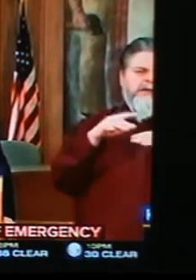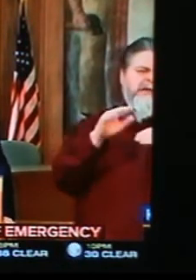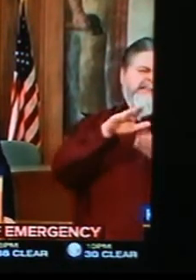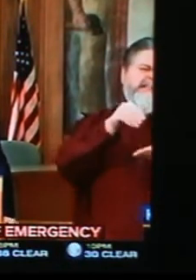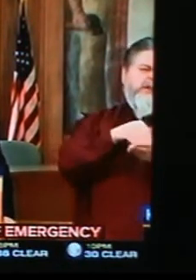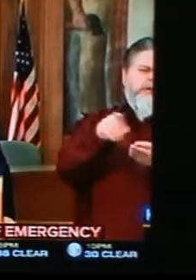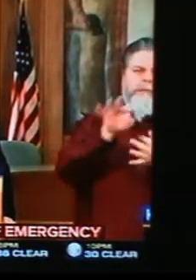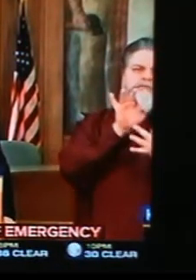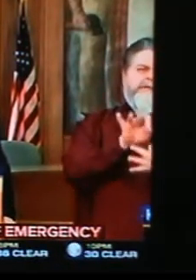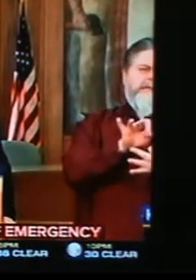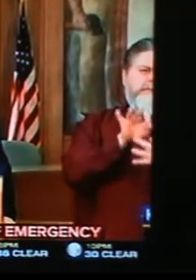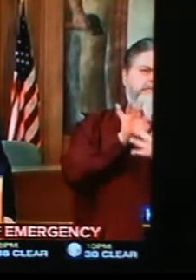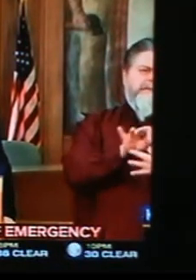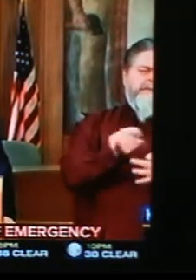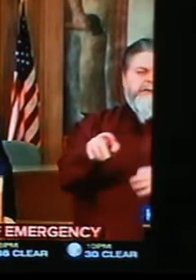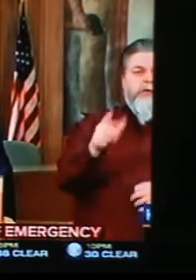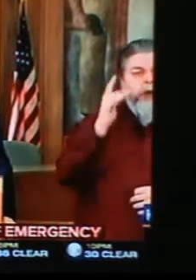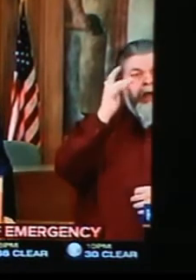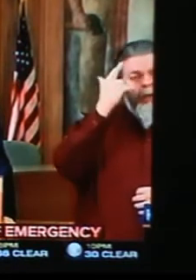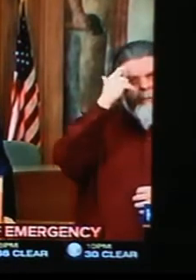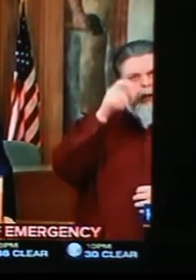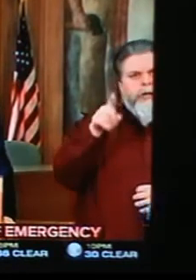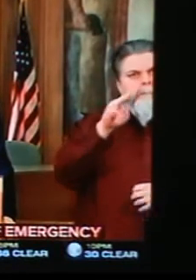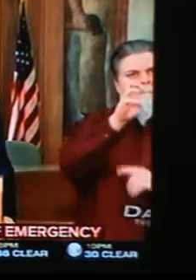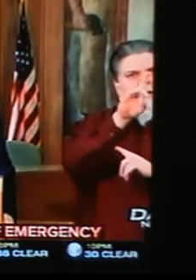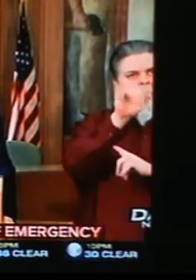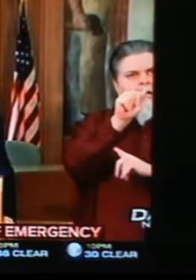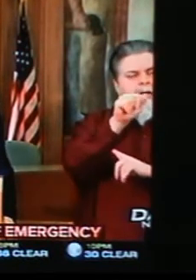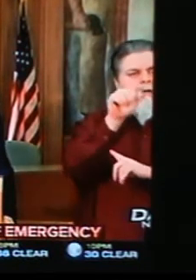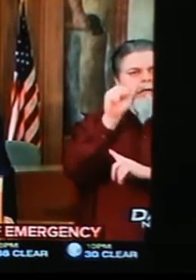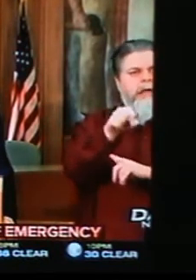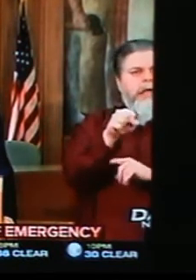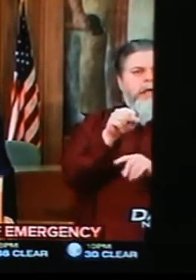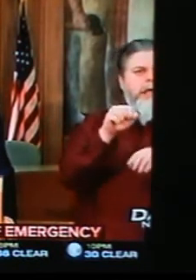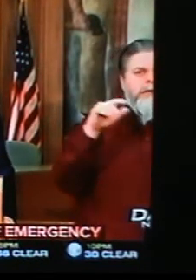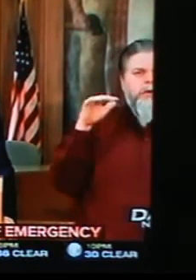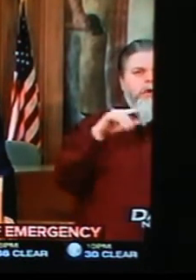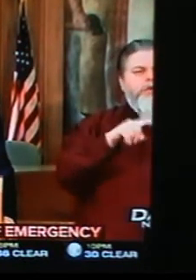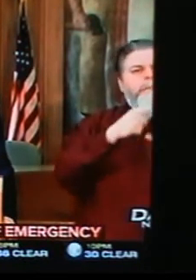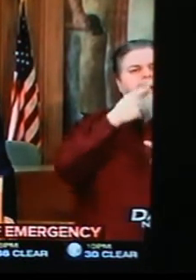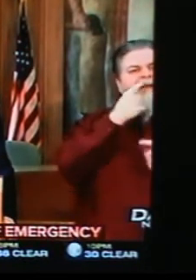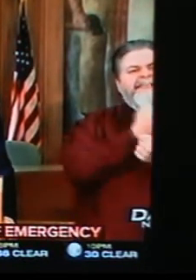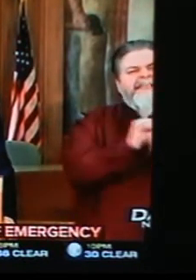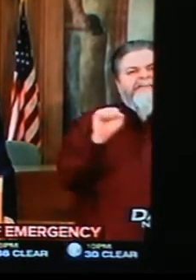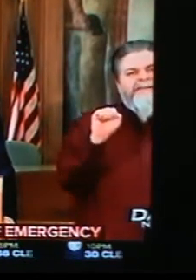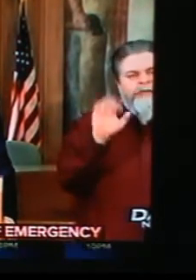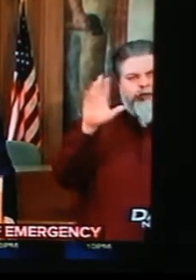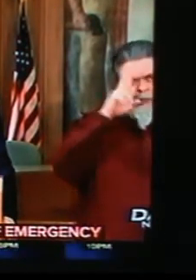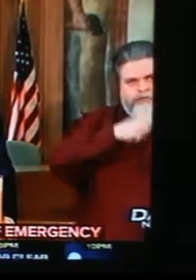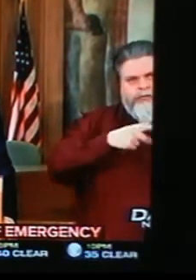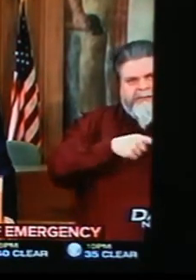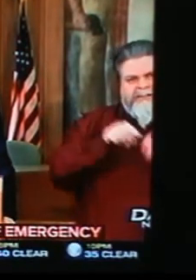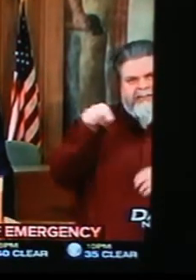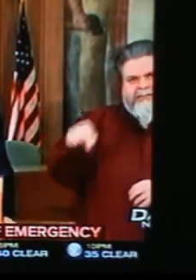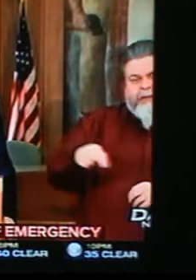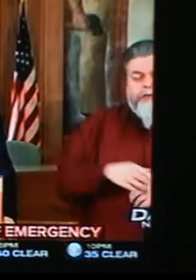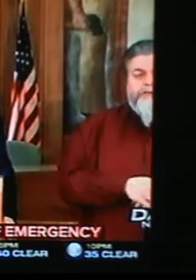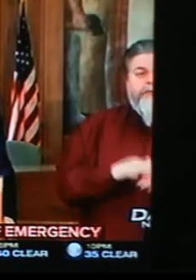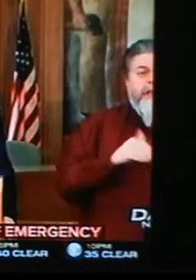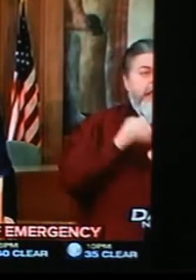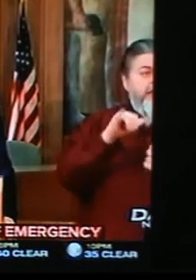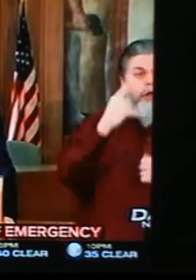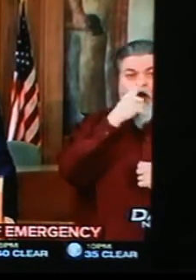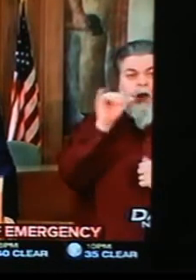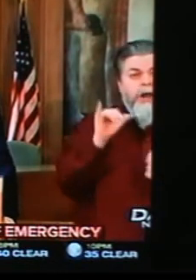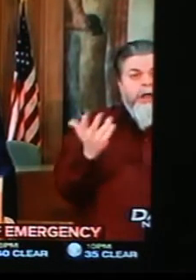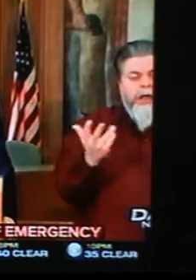an ideal location because it allows us to catch the media at our public safety briefings as well for updates. How that typically